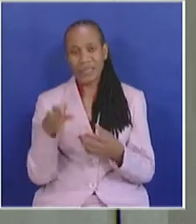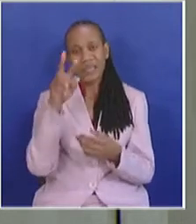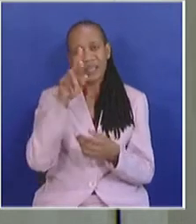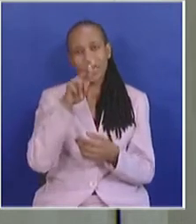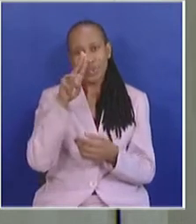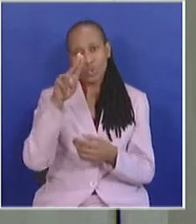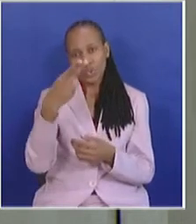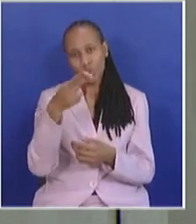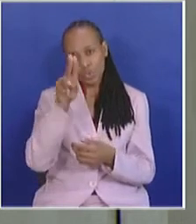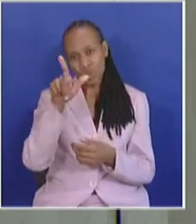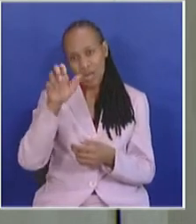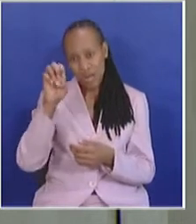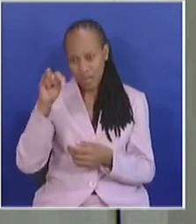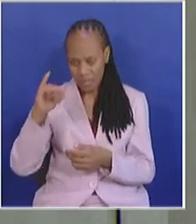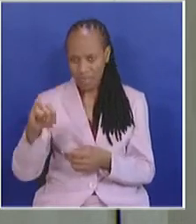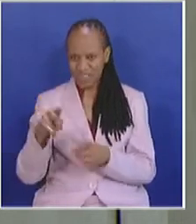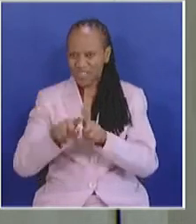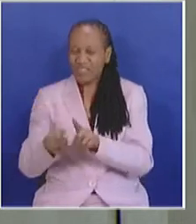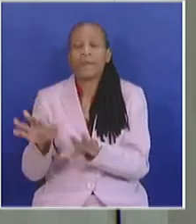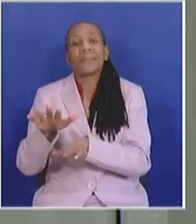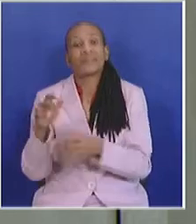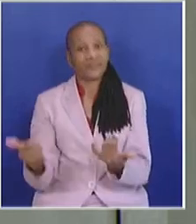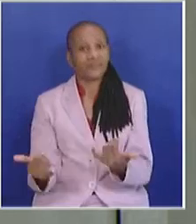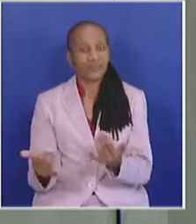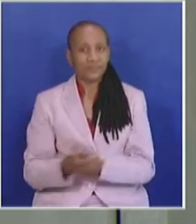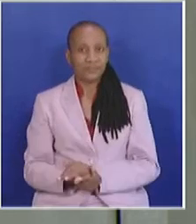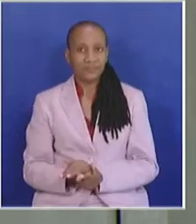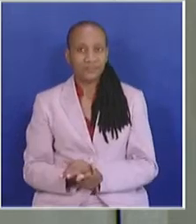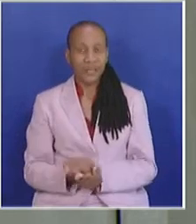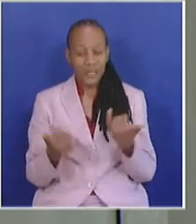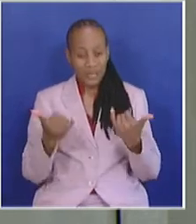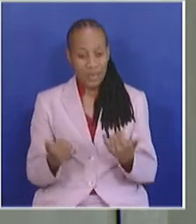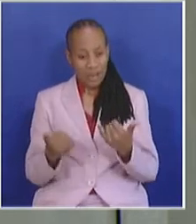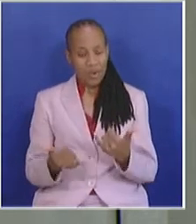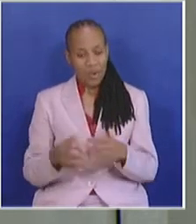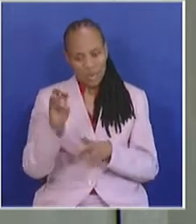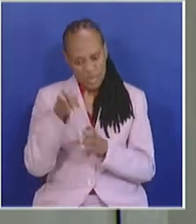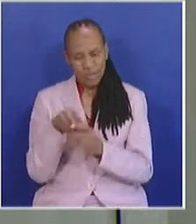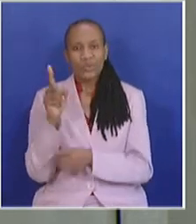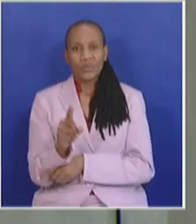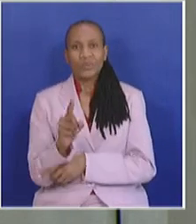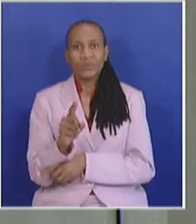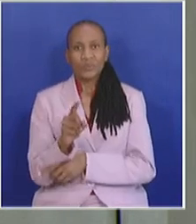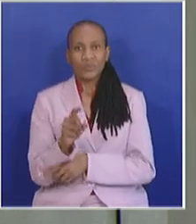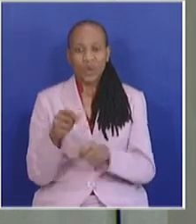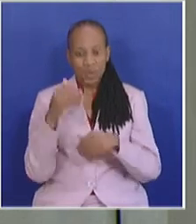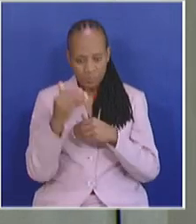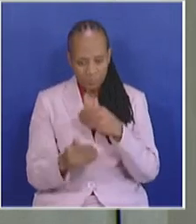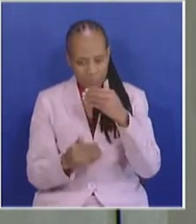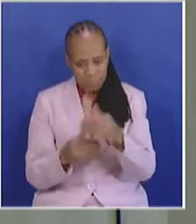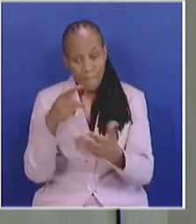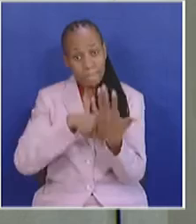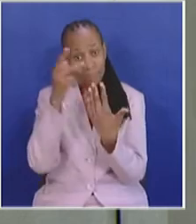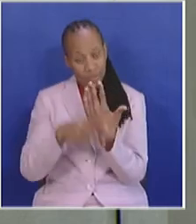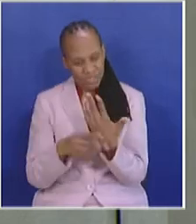various stages. Some of the achievements in this regard include, among others, the continued rollout of the